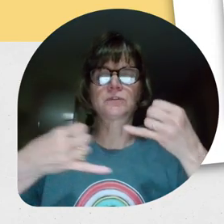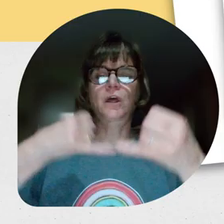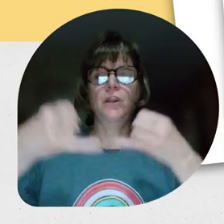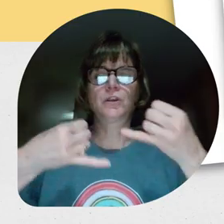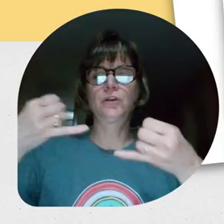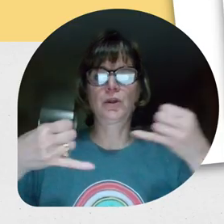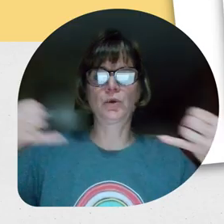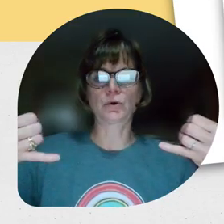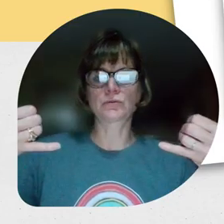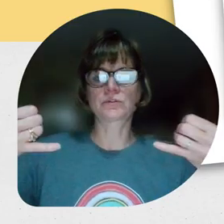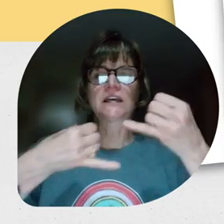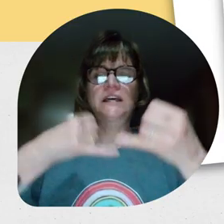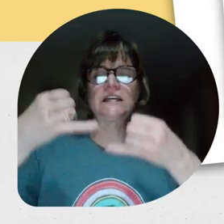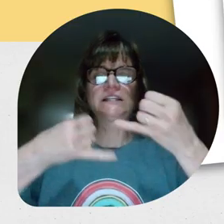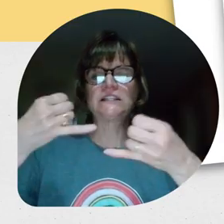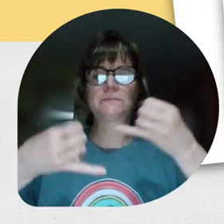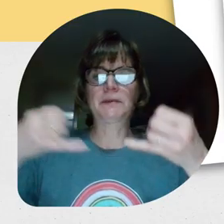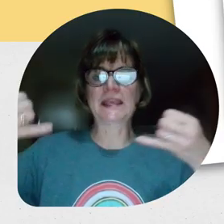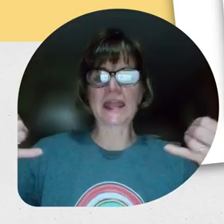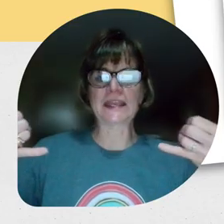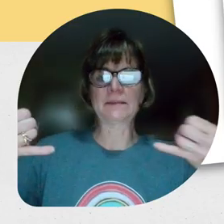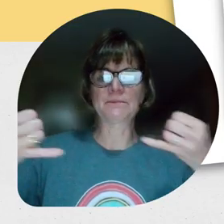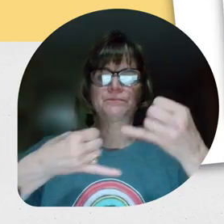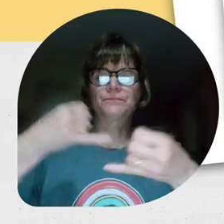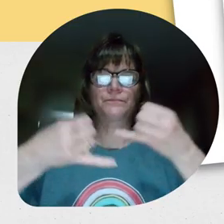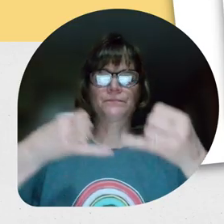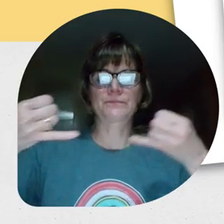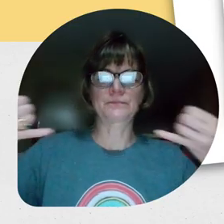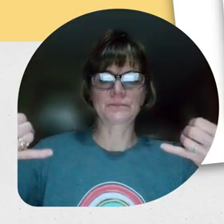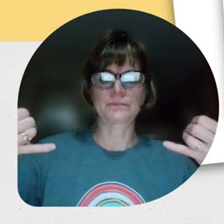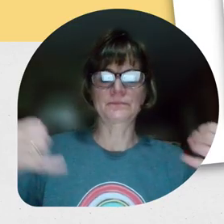noodle. Noodle. Spaghetti.